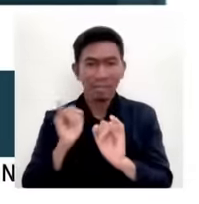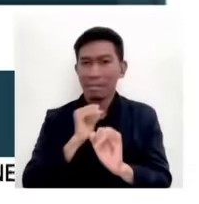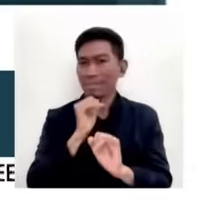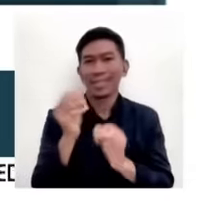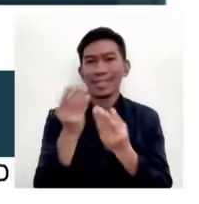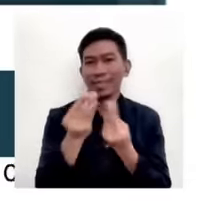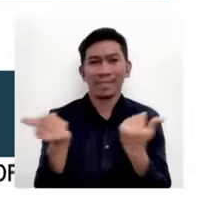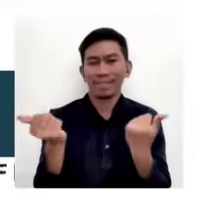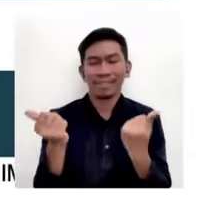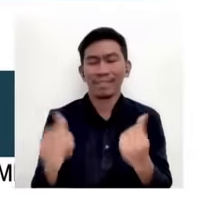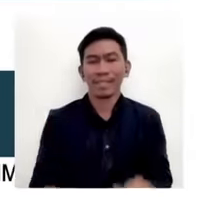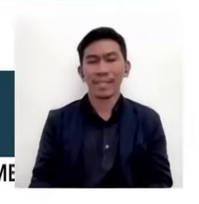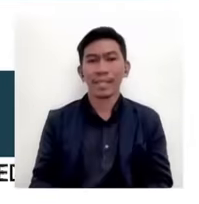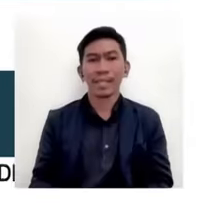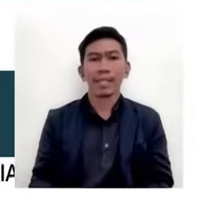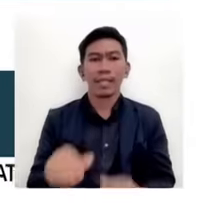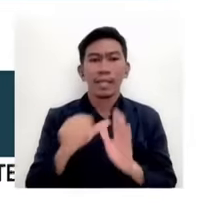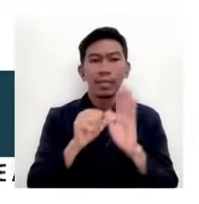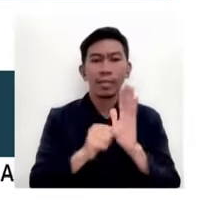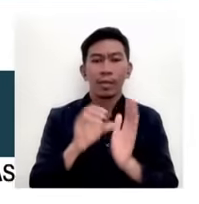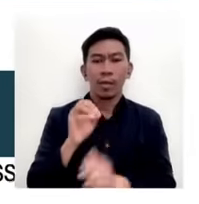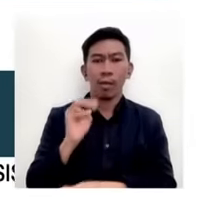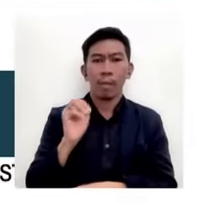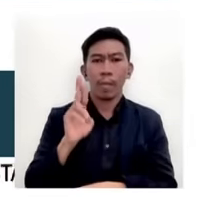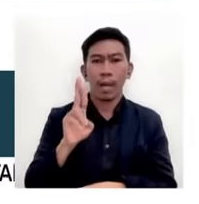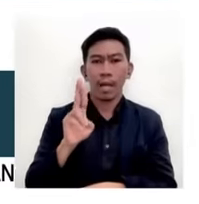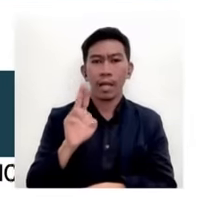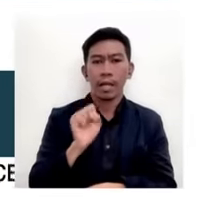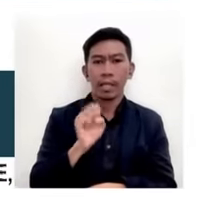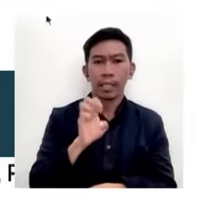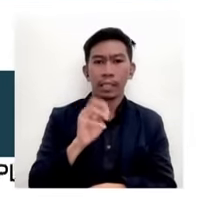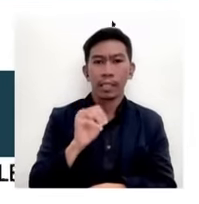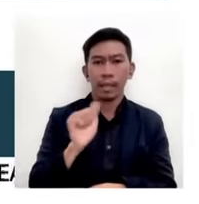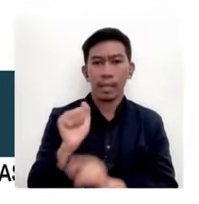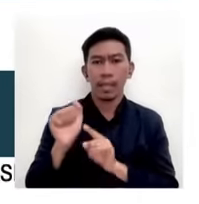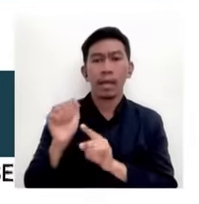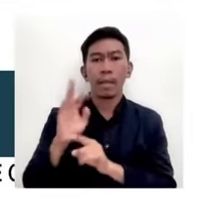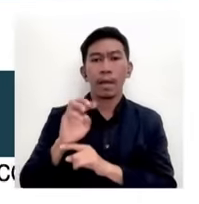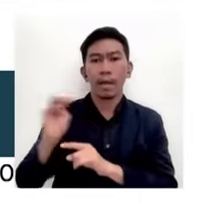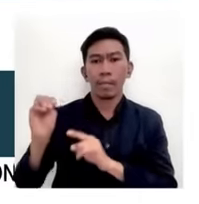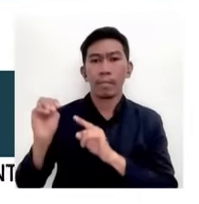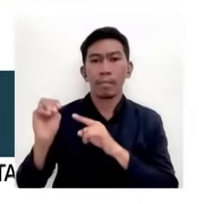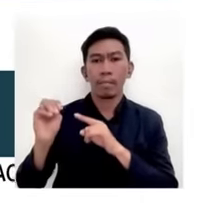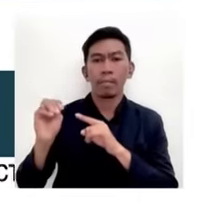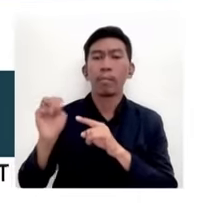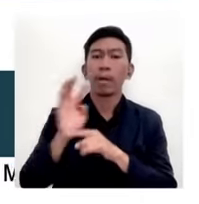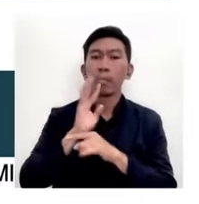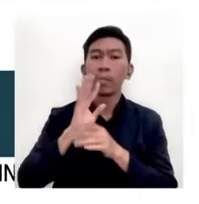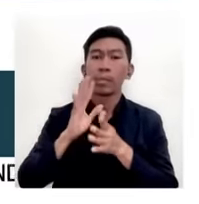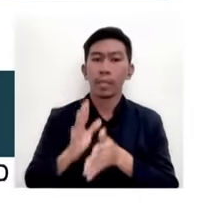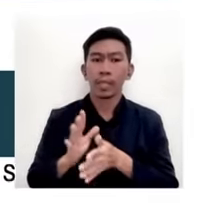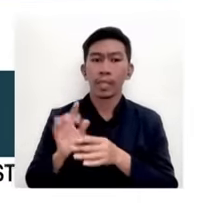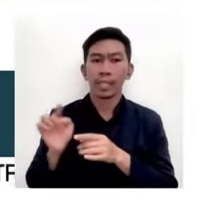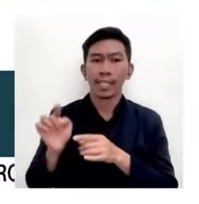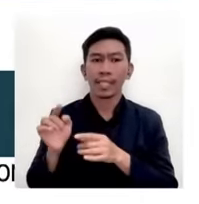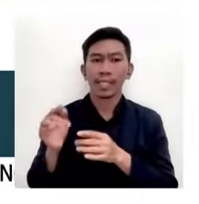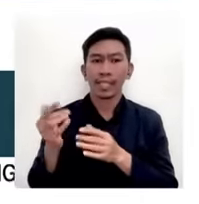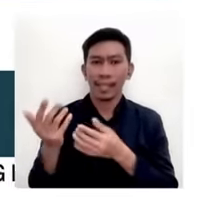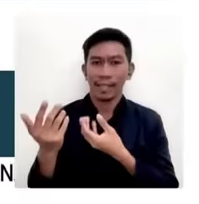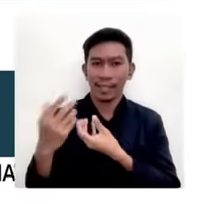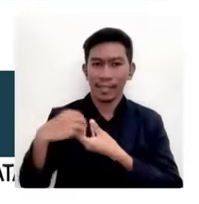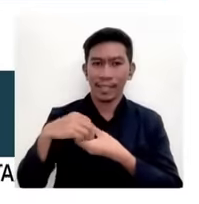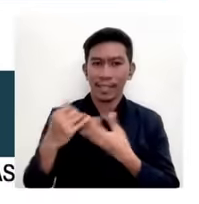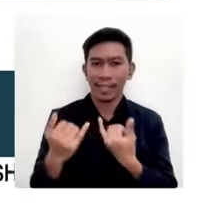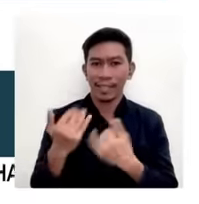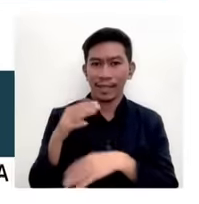Attorney Omar Yasser Sema, he is the Bang Samora Transition Authority Deputy Parliament Speaker. He just joined us this noon,